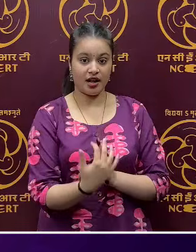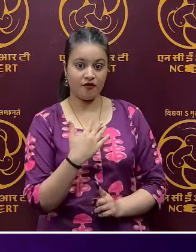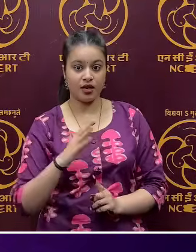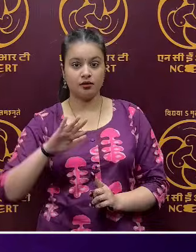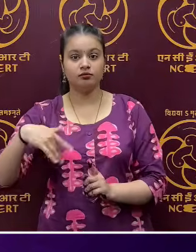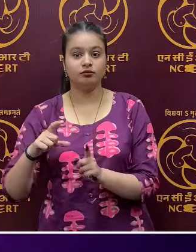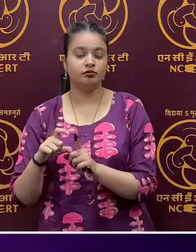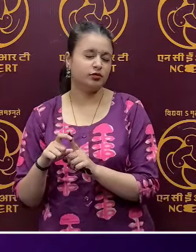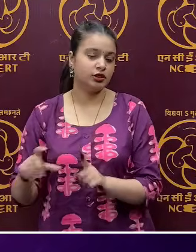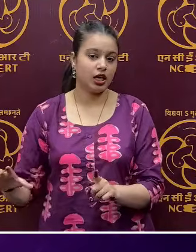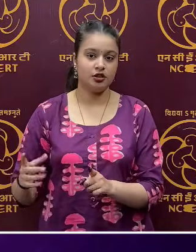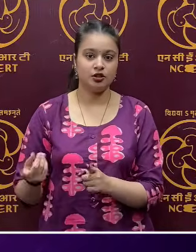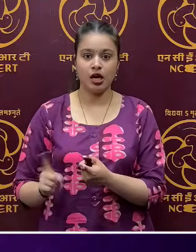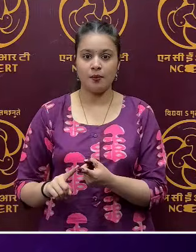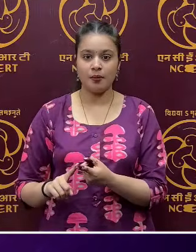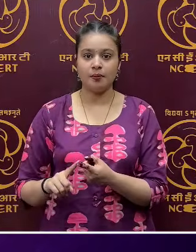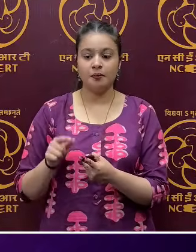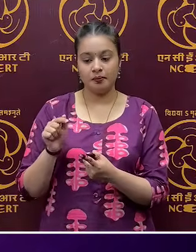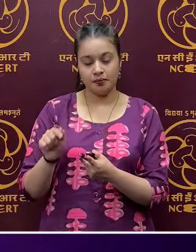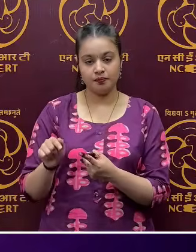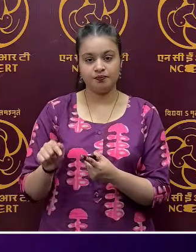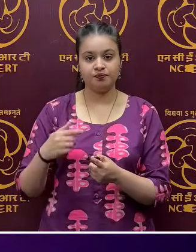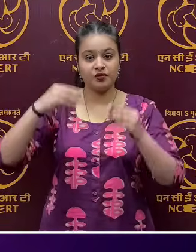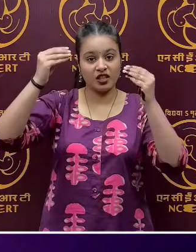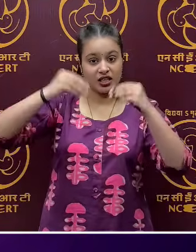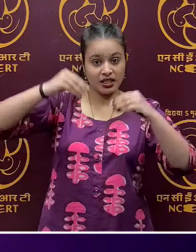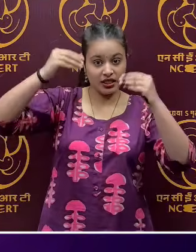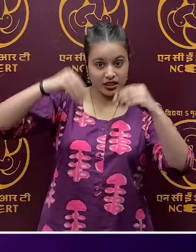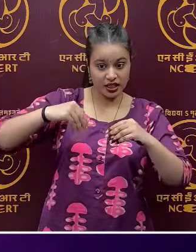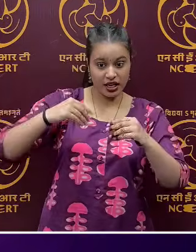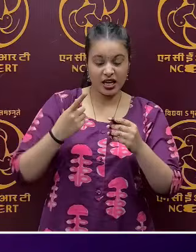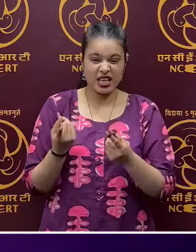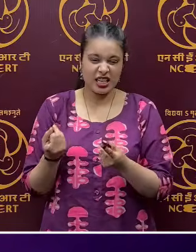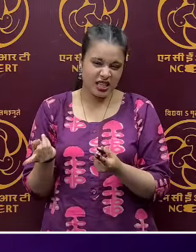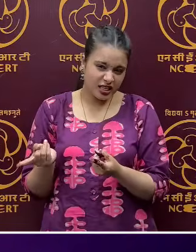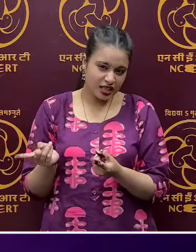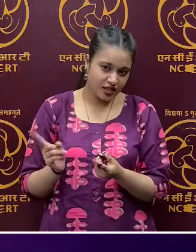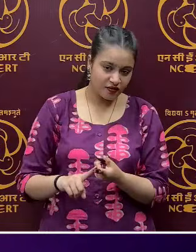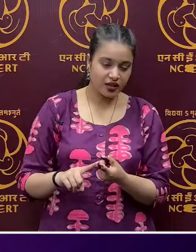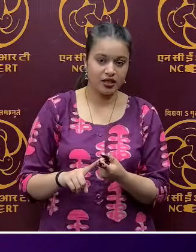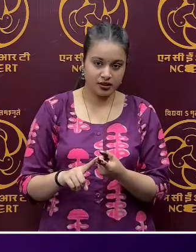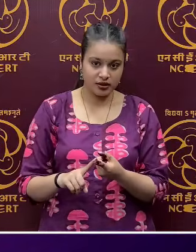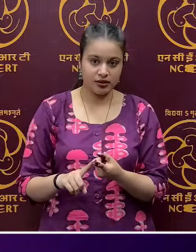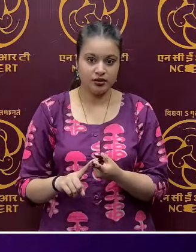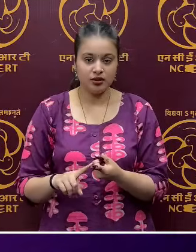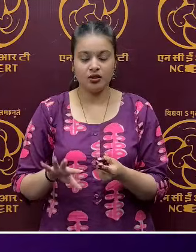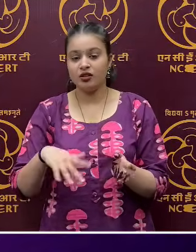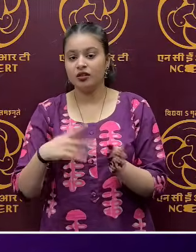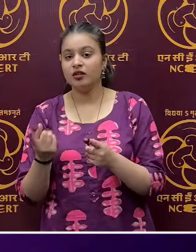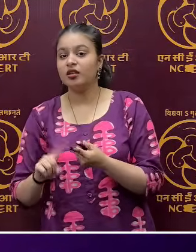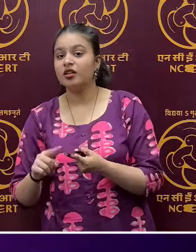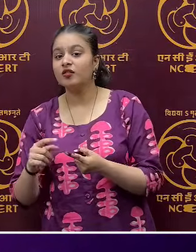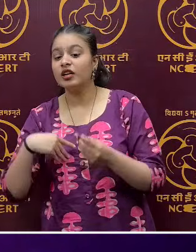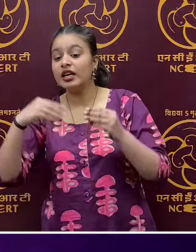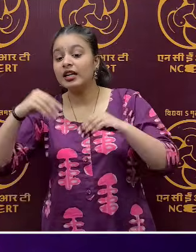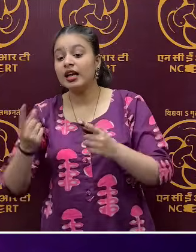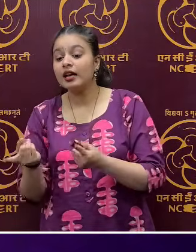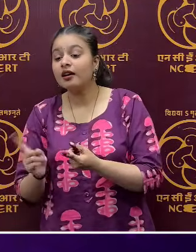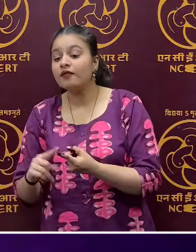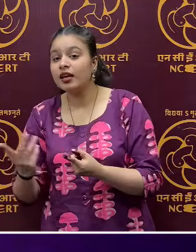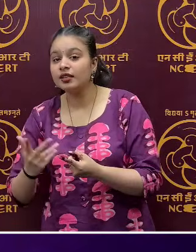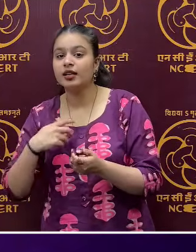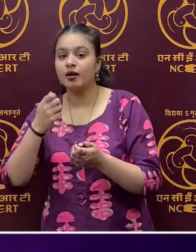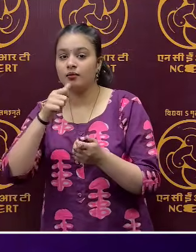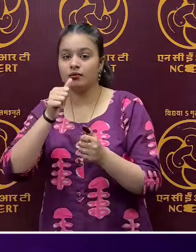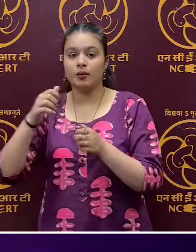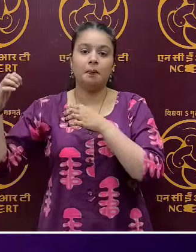over are the rain will affect environmental conditions, and for effect, the effect of the rain was a flooded